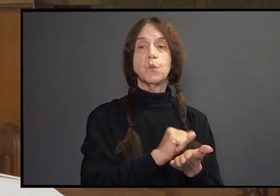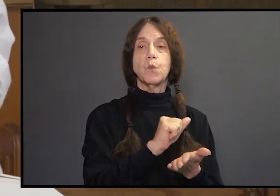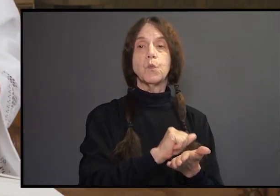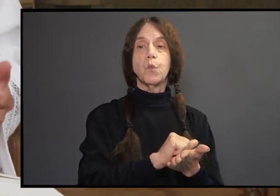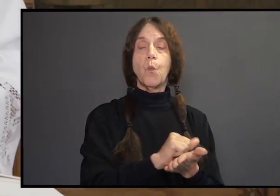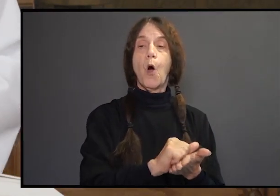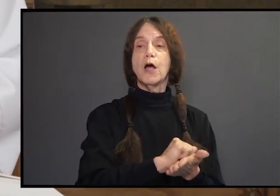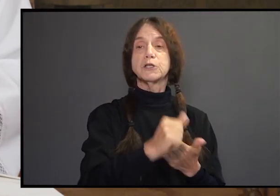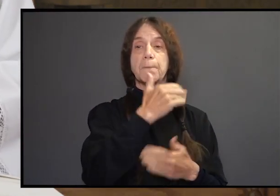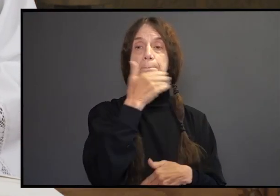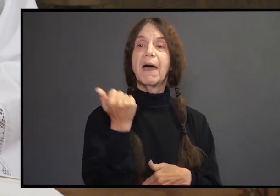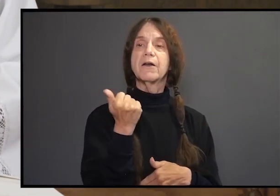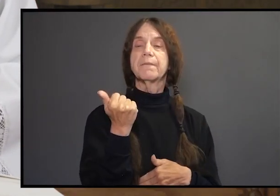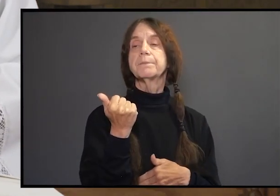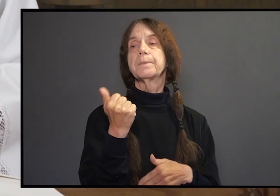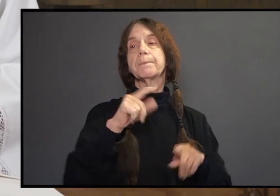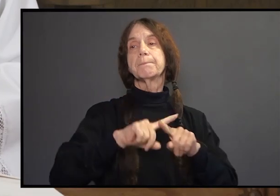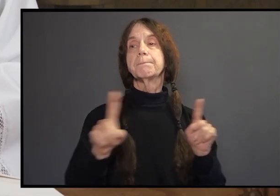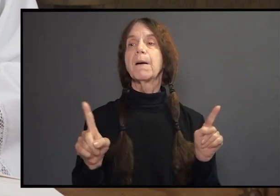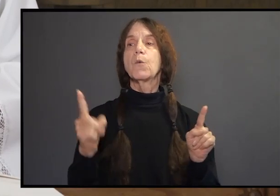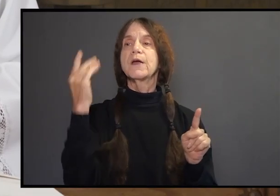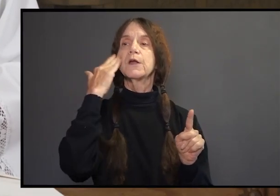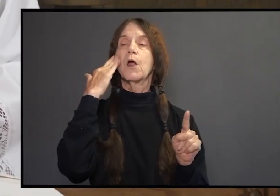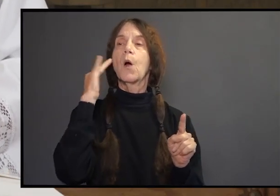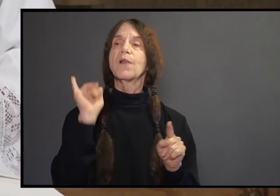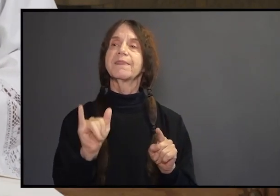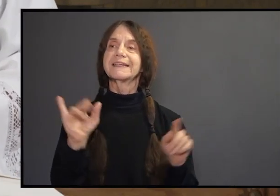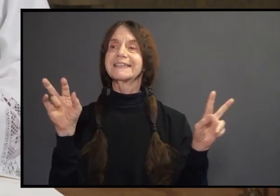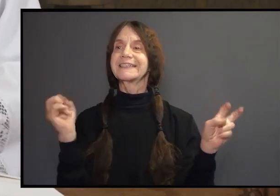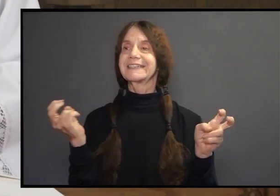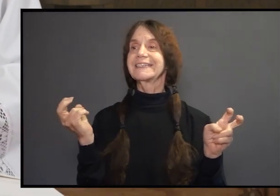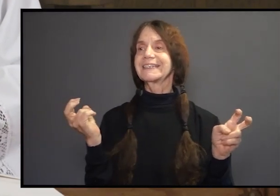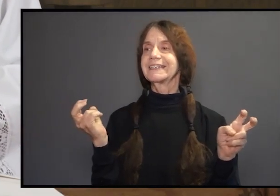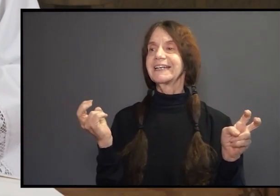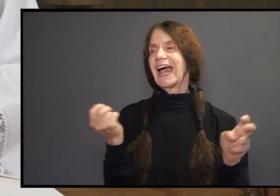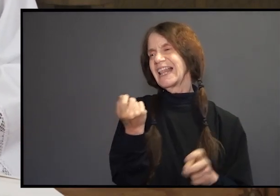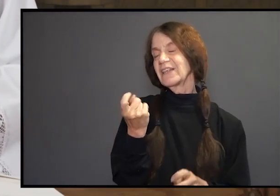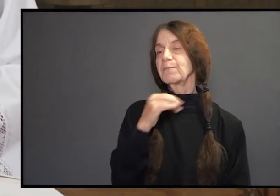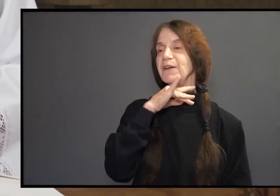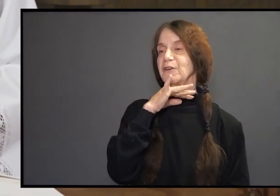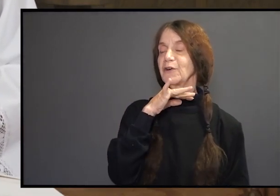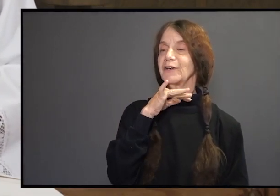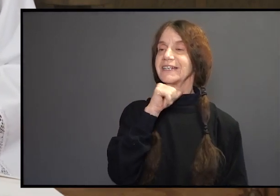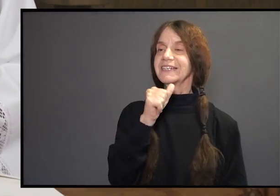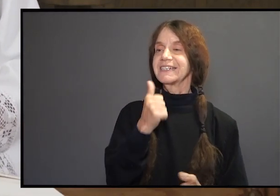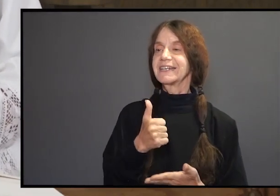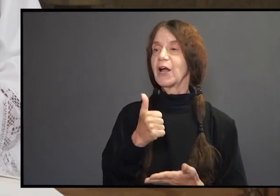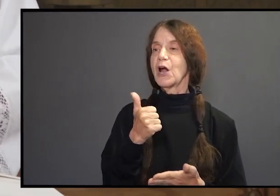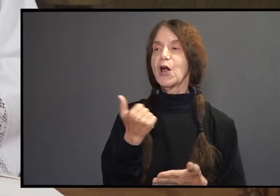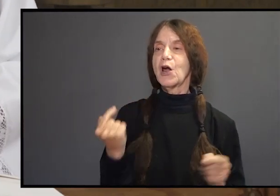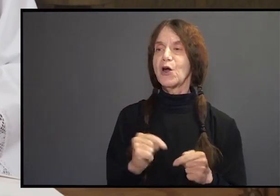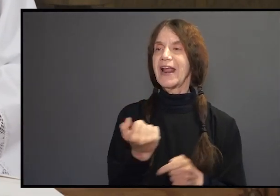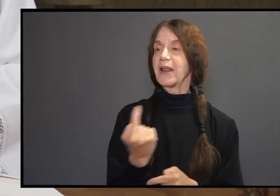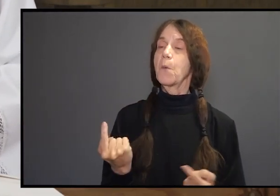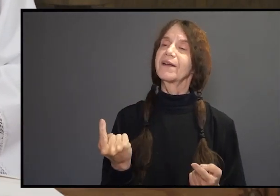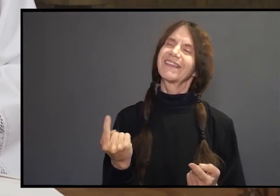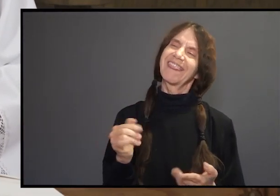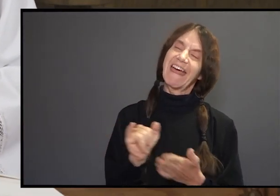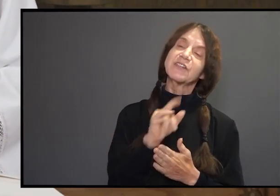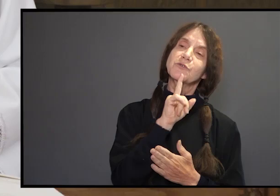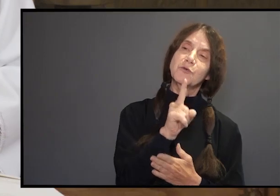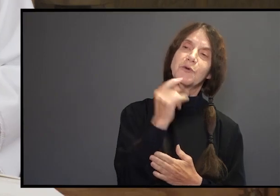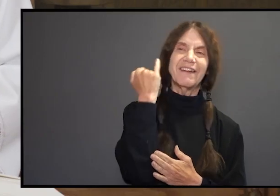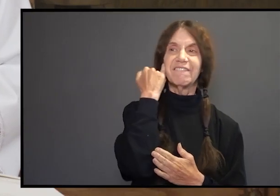preparation. However, we are reassured by that old saying, a little dirt never hurt anybody. That may be true when